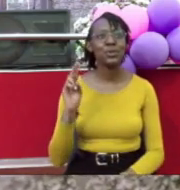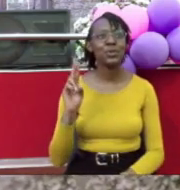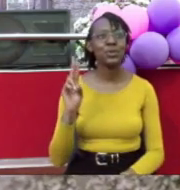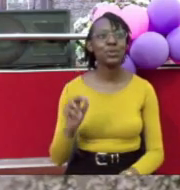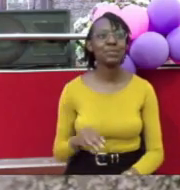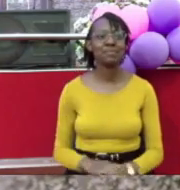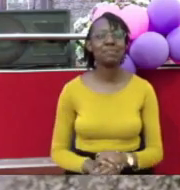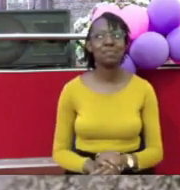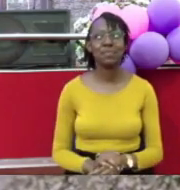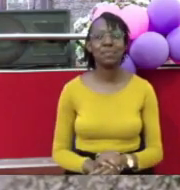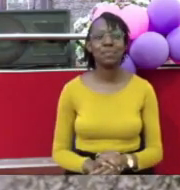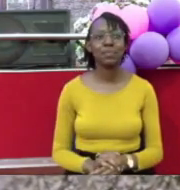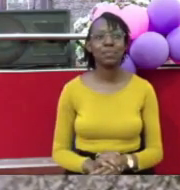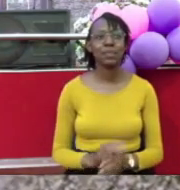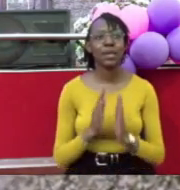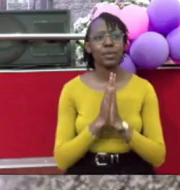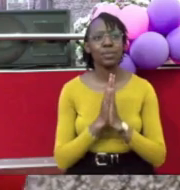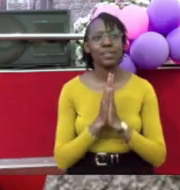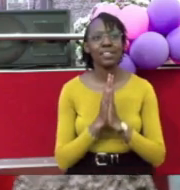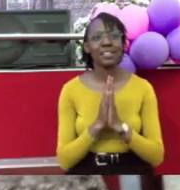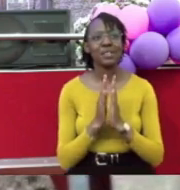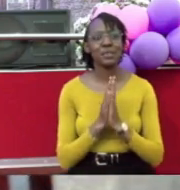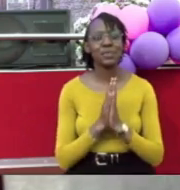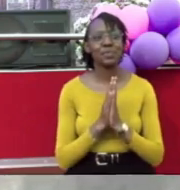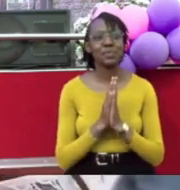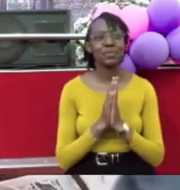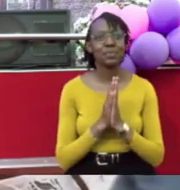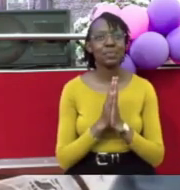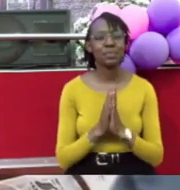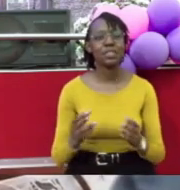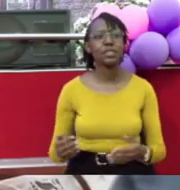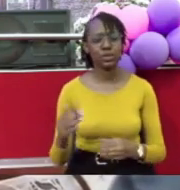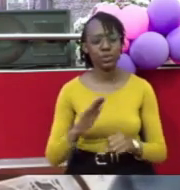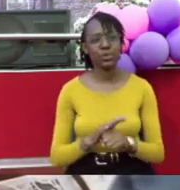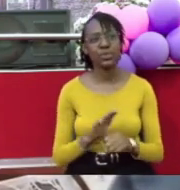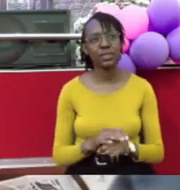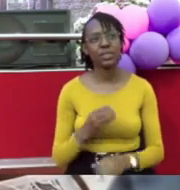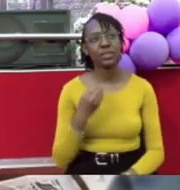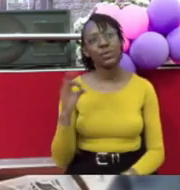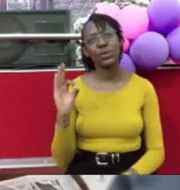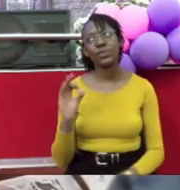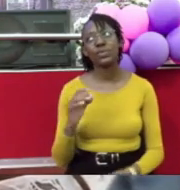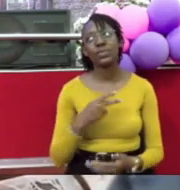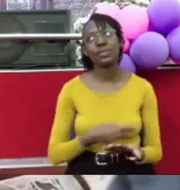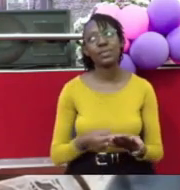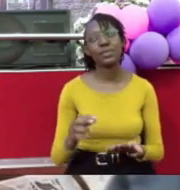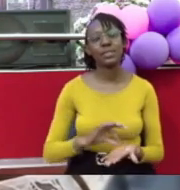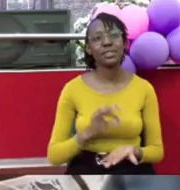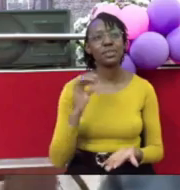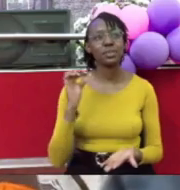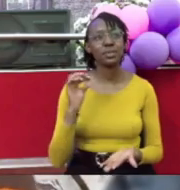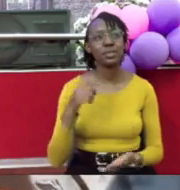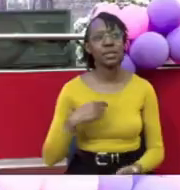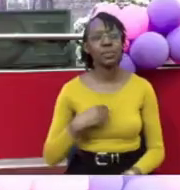people to be filled with the Holy Spirit. Wanaombea watu kujazwa na Roho Mtakatifu. I didn't even know what it was. Sikujua huyu Roho Mtakatifu ni nani. I just opened